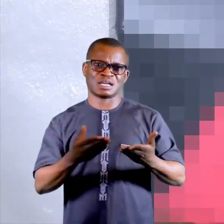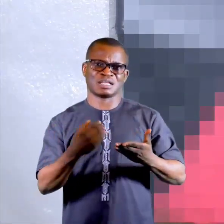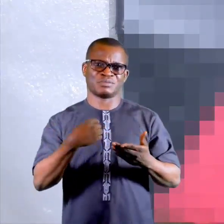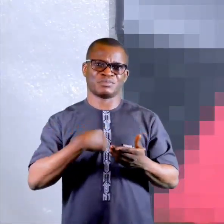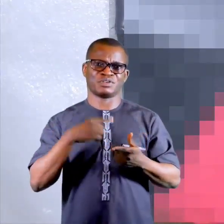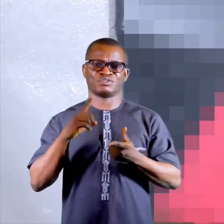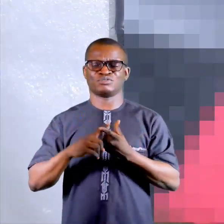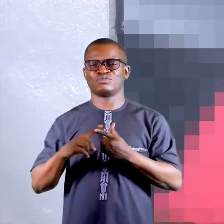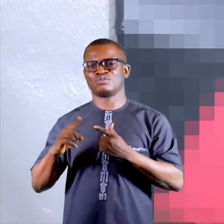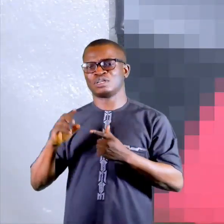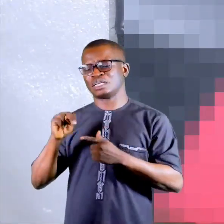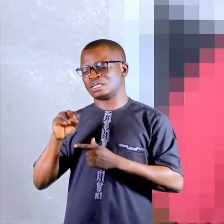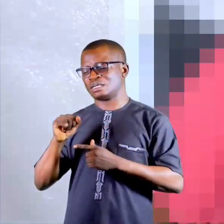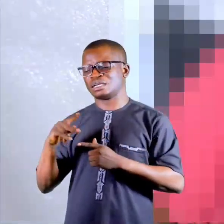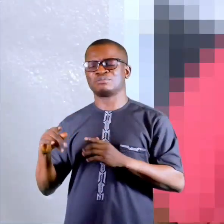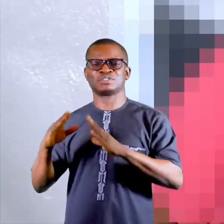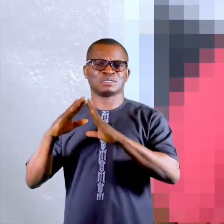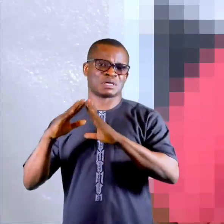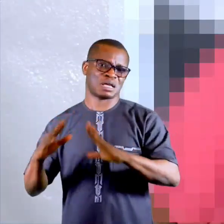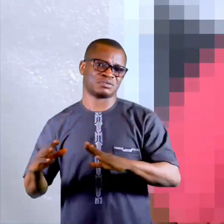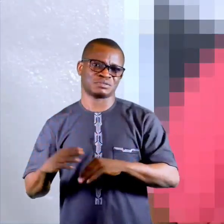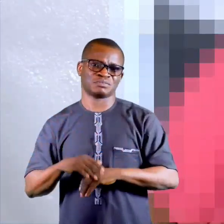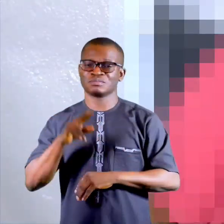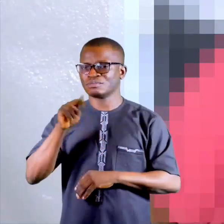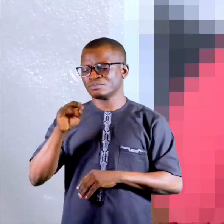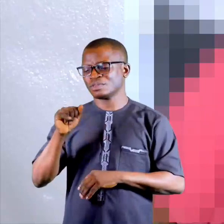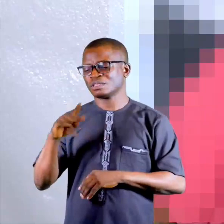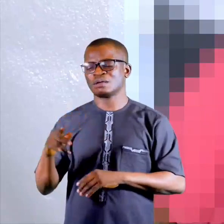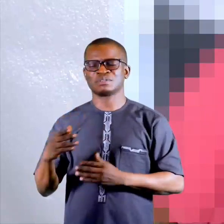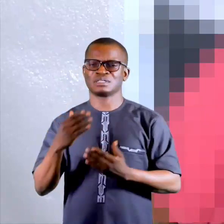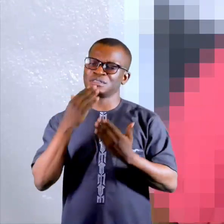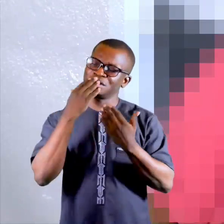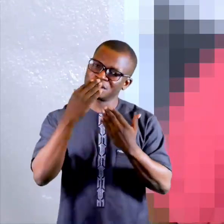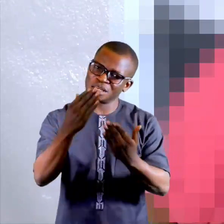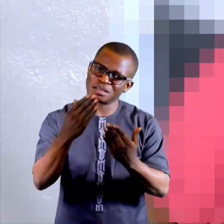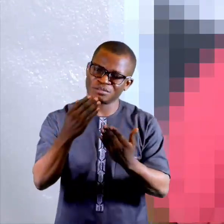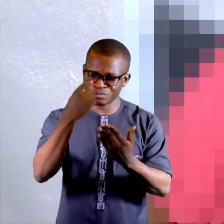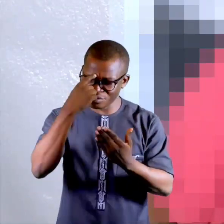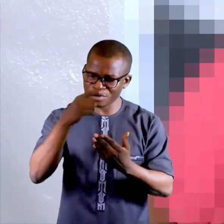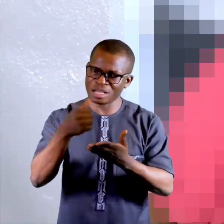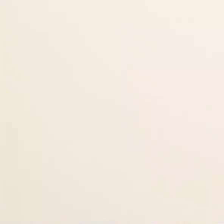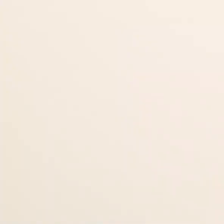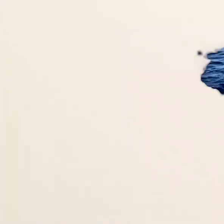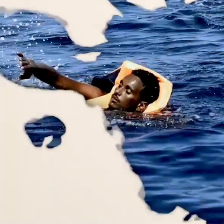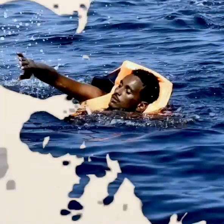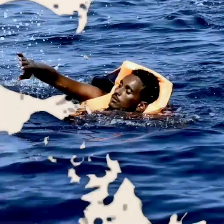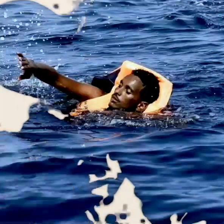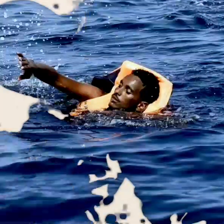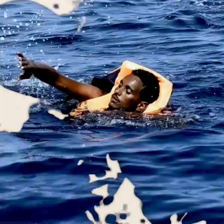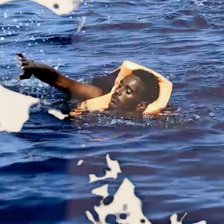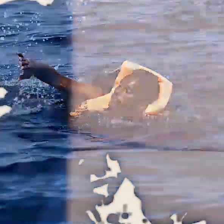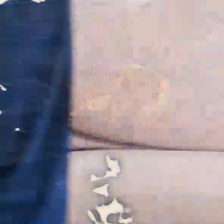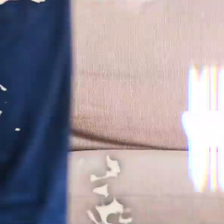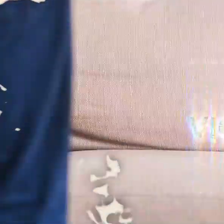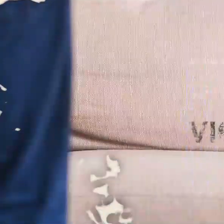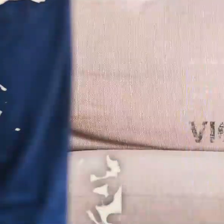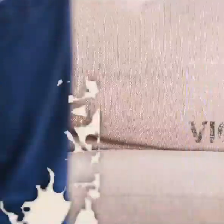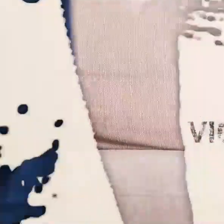and come to the shelter. NAPTIP, thank you for helping me.